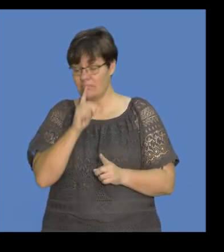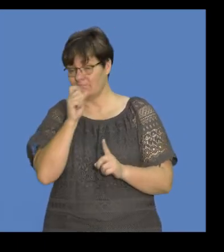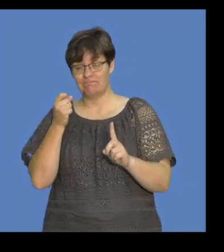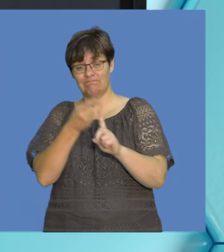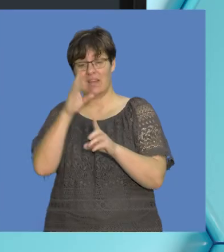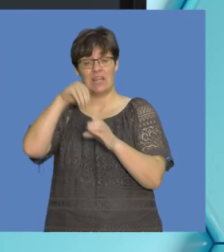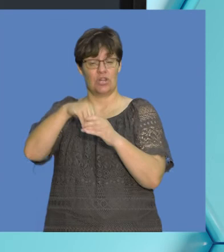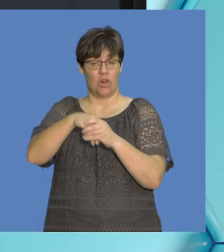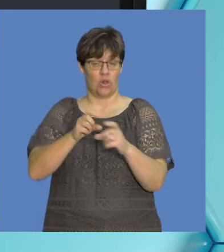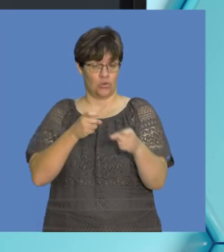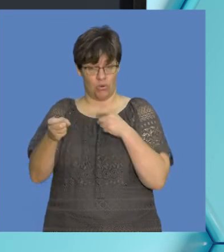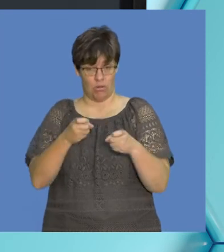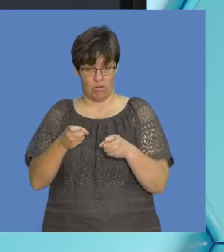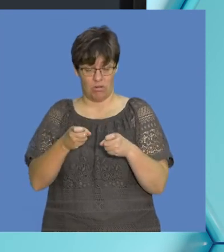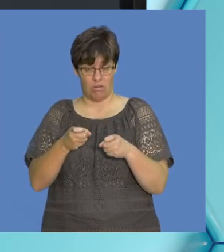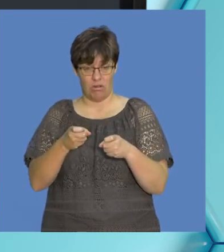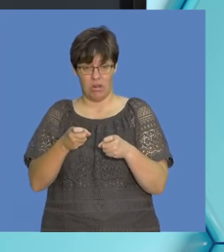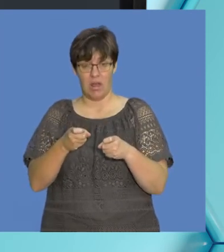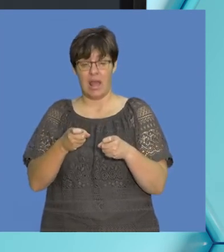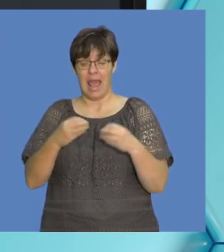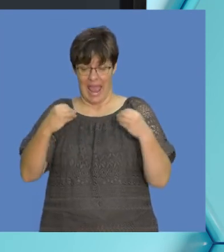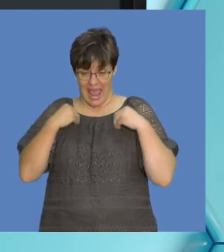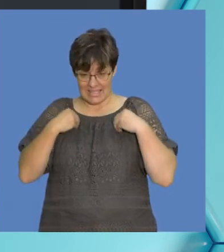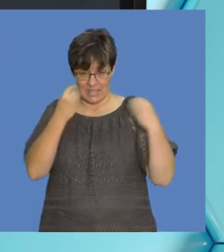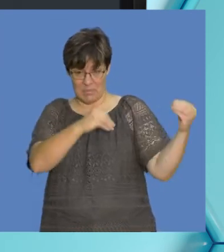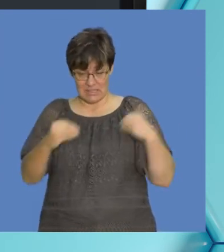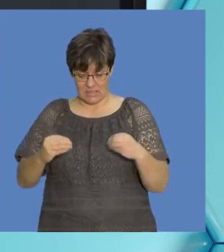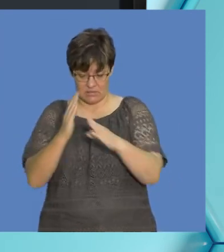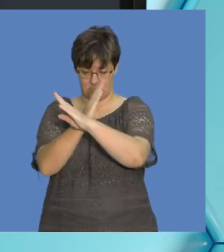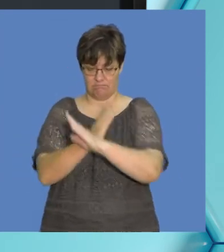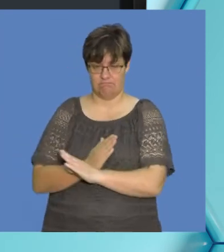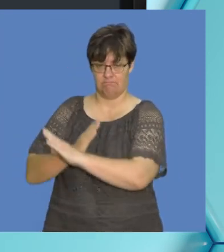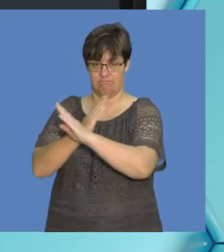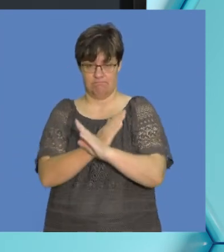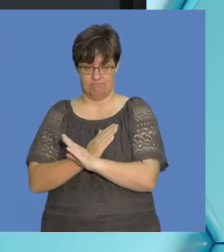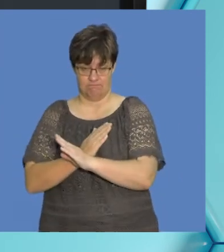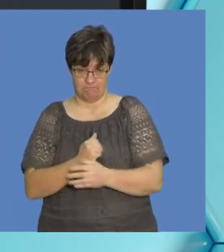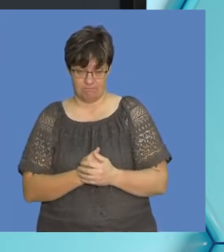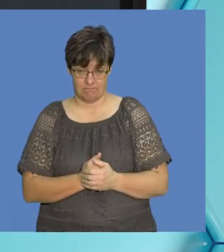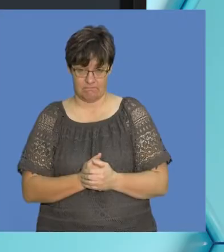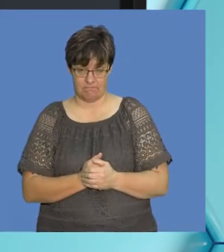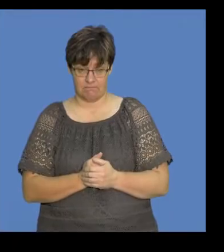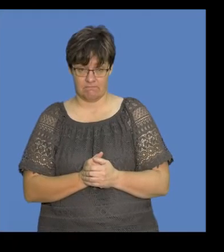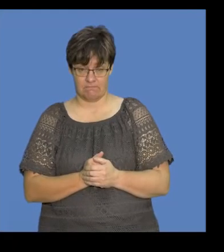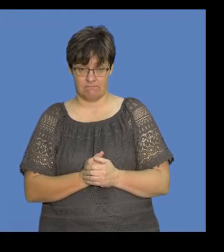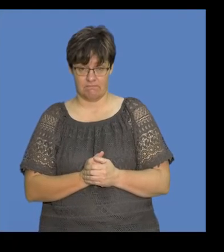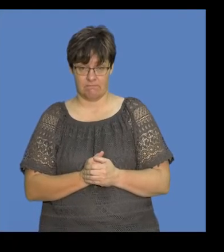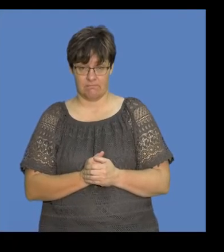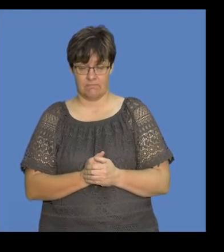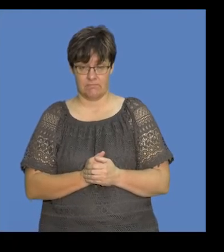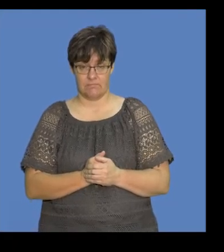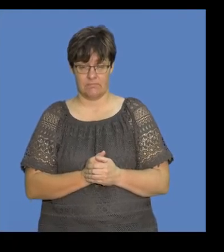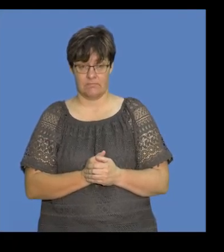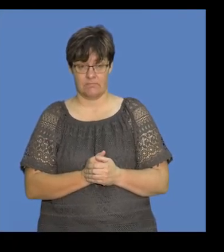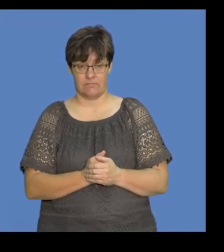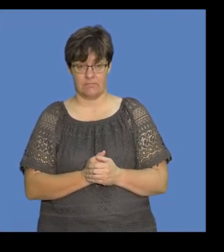of internal control is to safeguard the assets of a business, right?